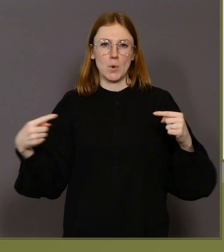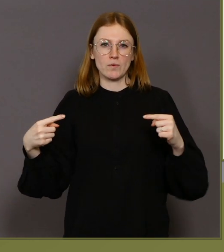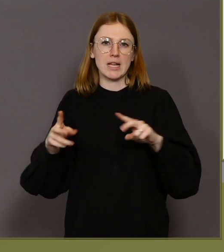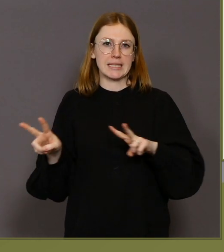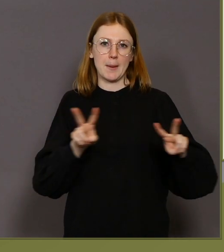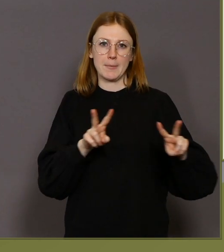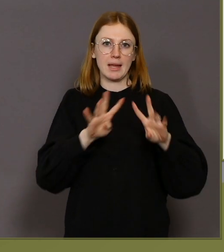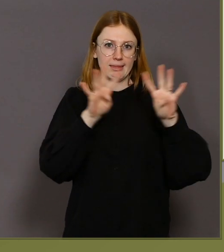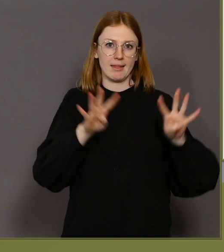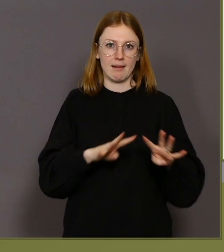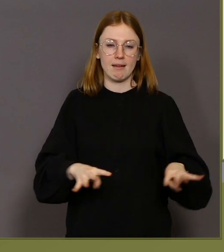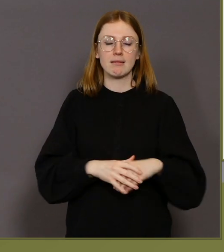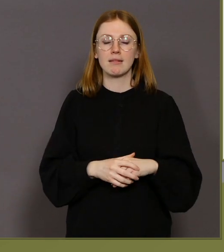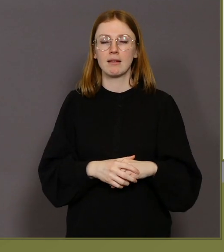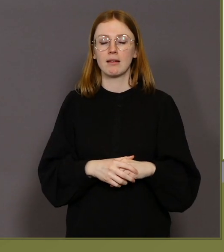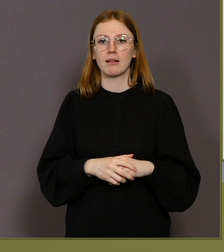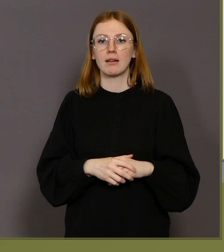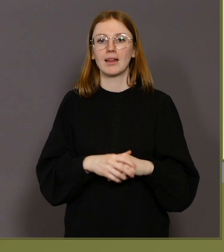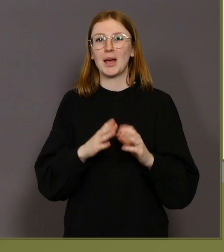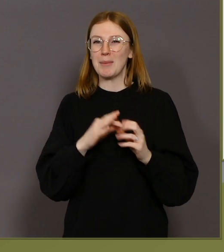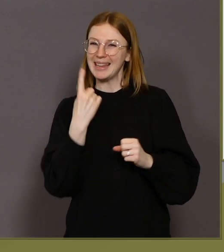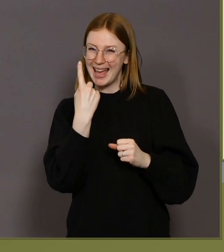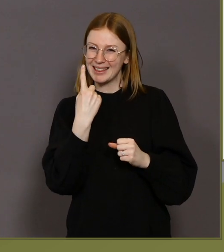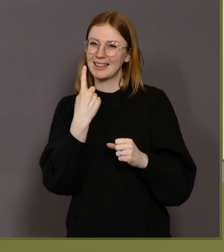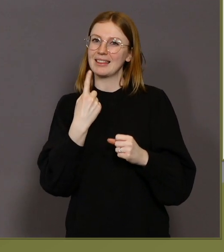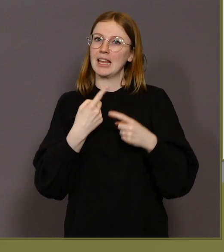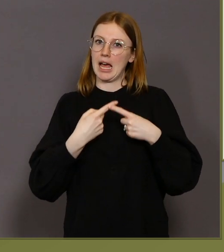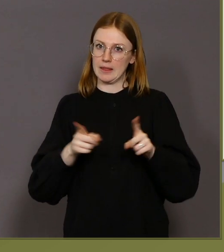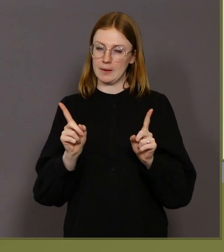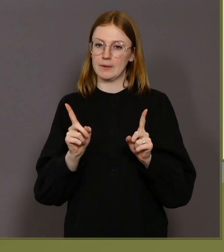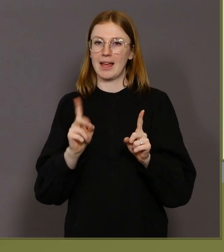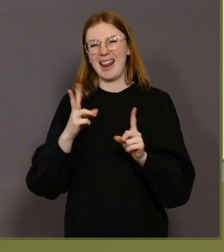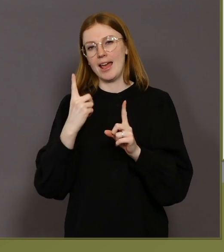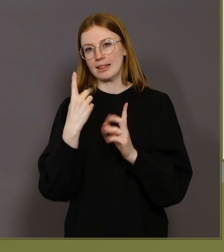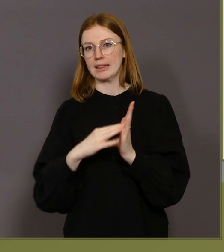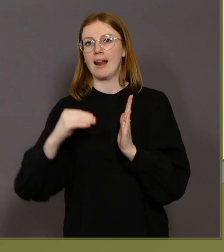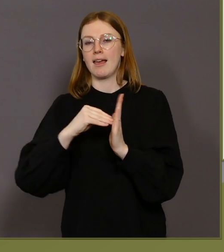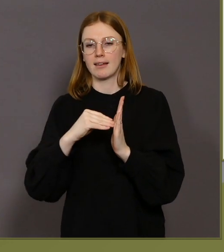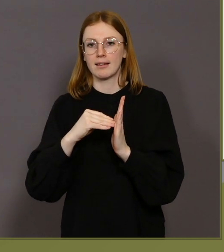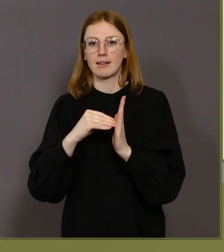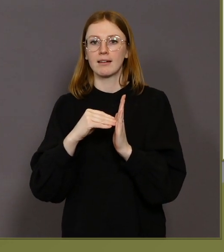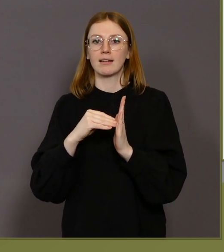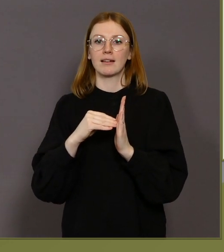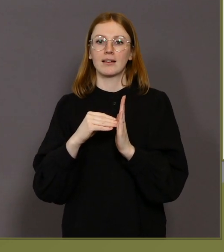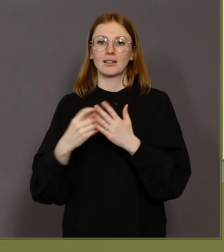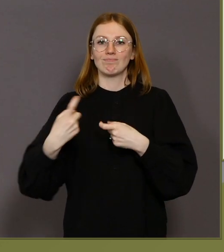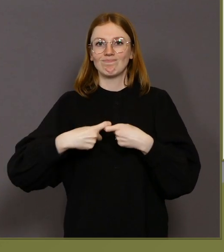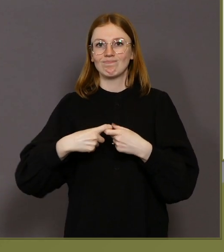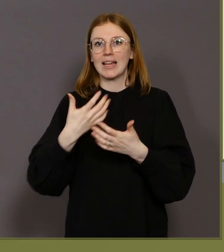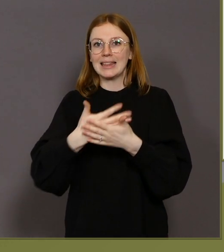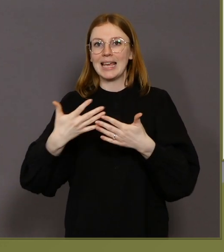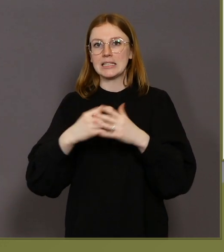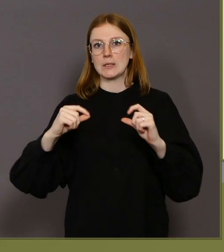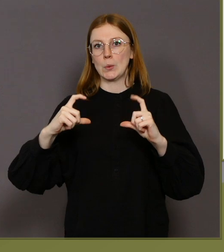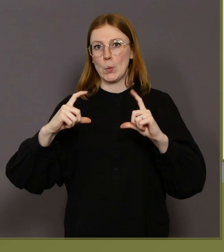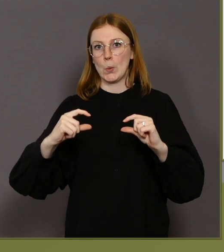So you need to, but one rule is different or additional. That's on the text size. So